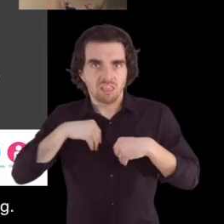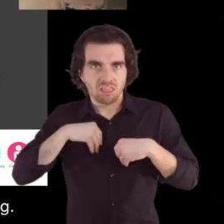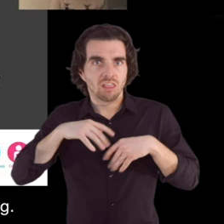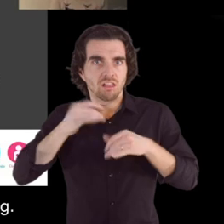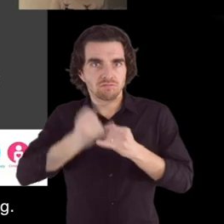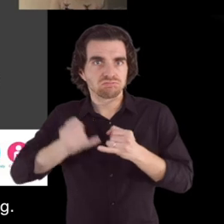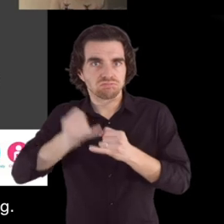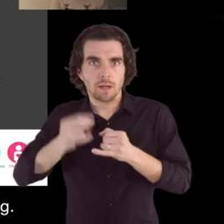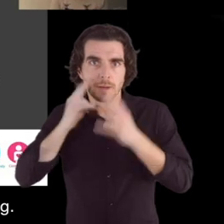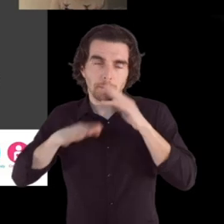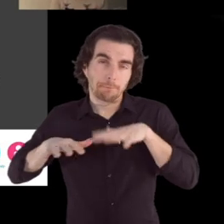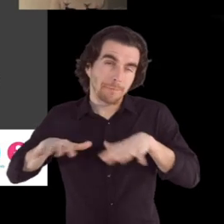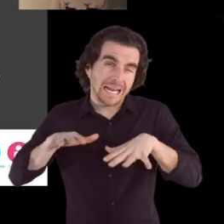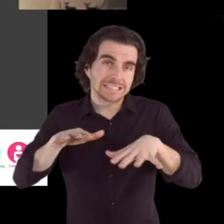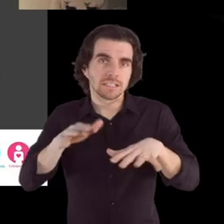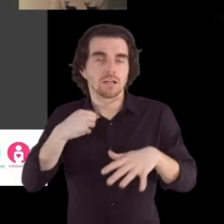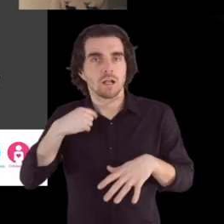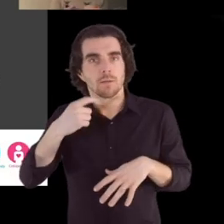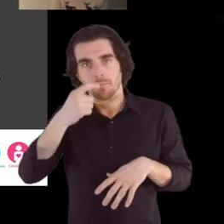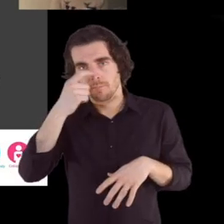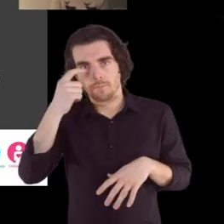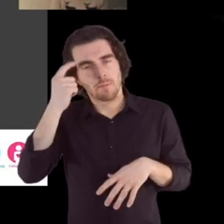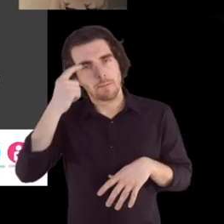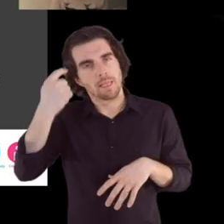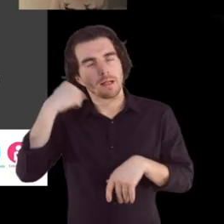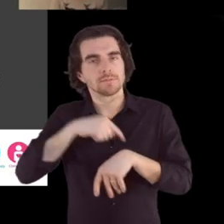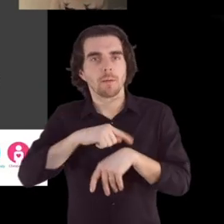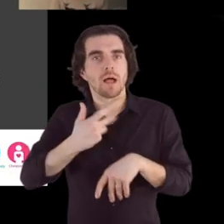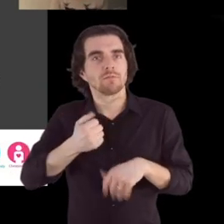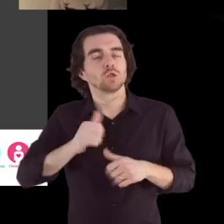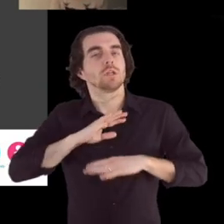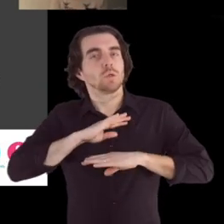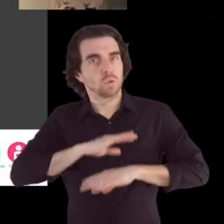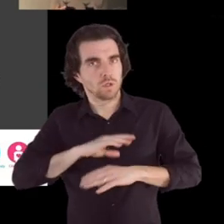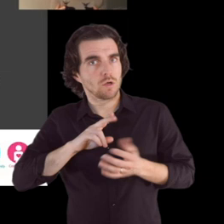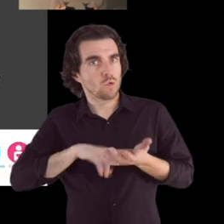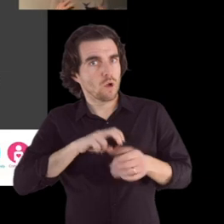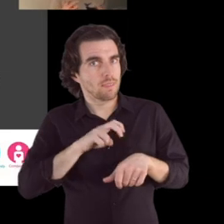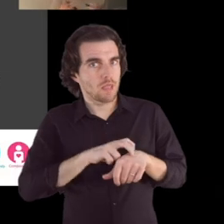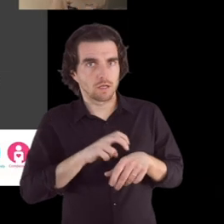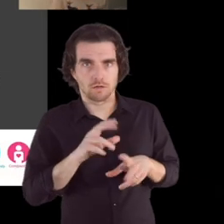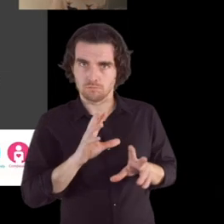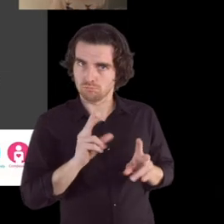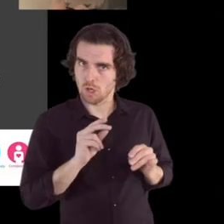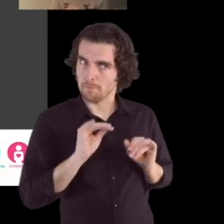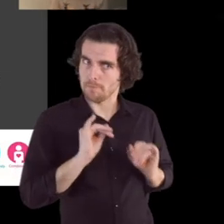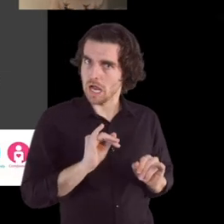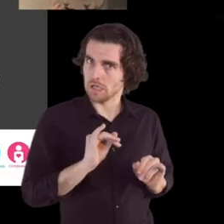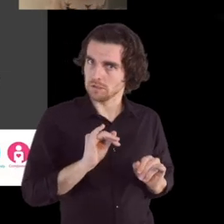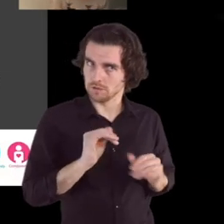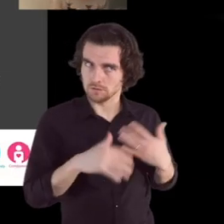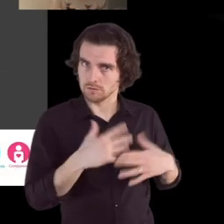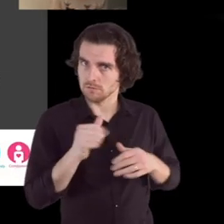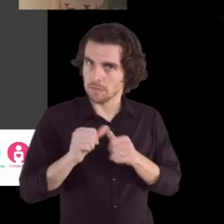were busy working. And there was a bit of a relief, I remember at the time, that perhaps Northern Ireland was doing a little bit better than